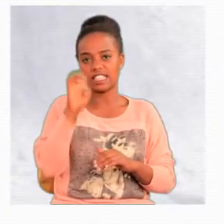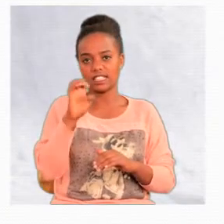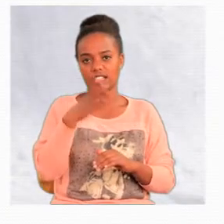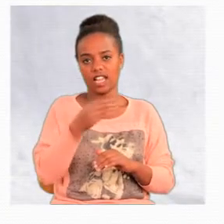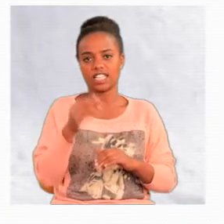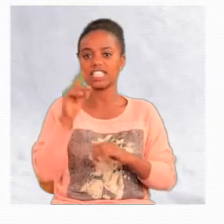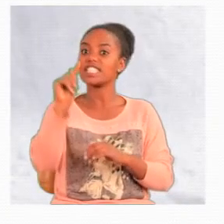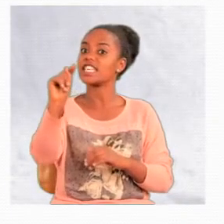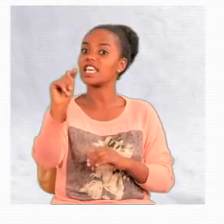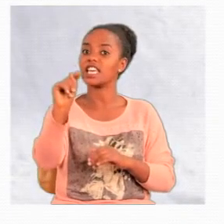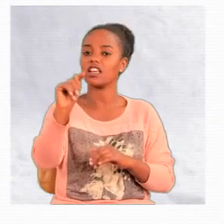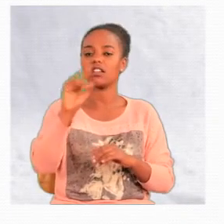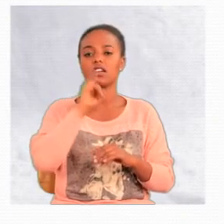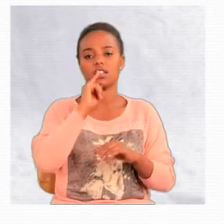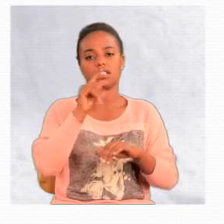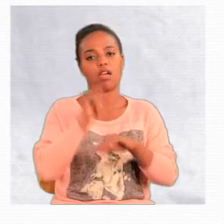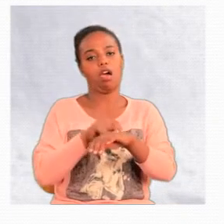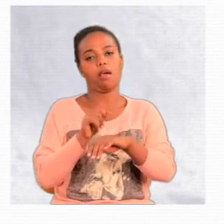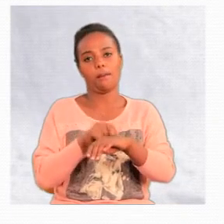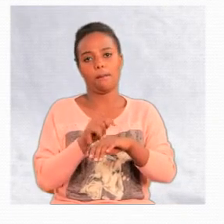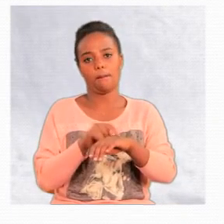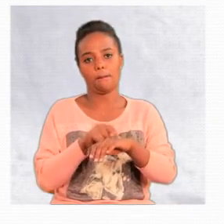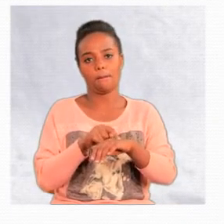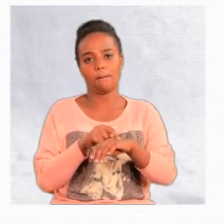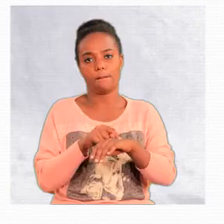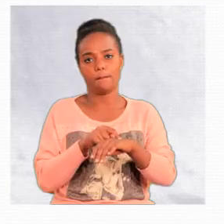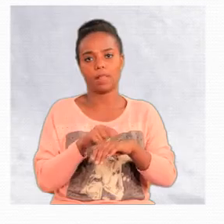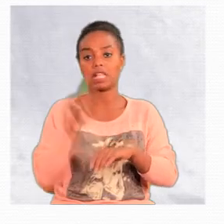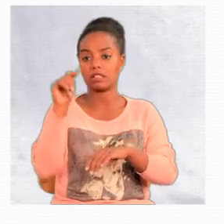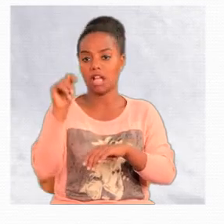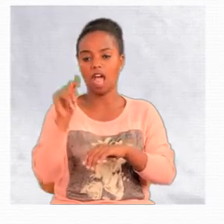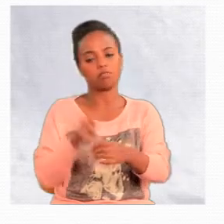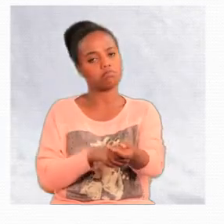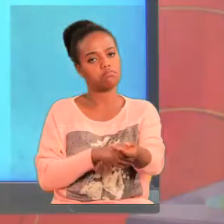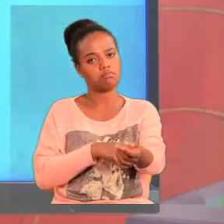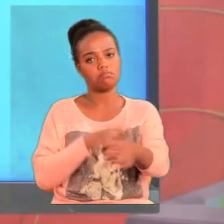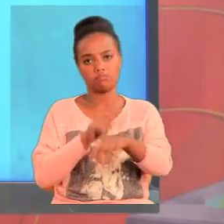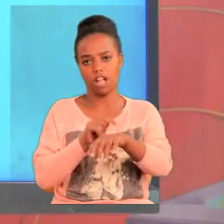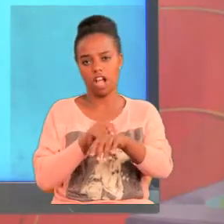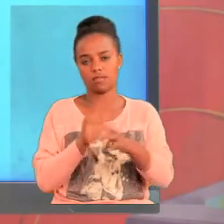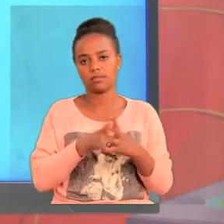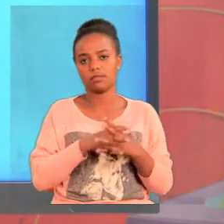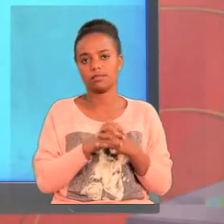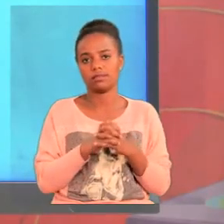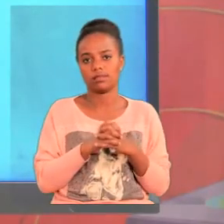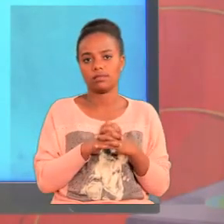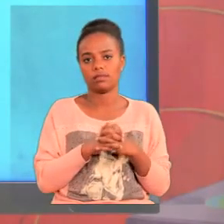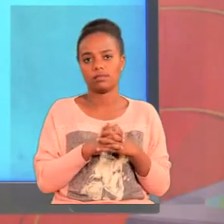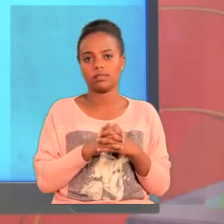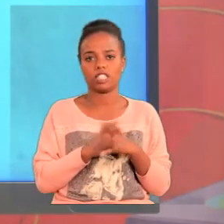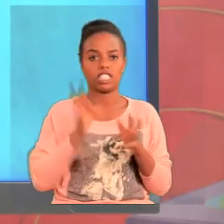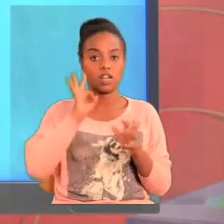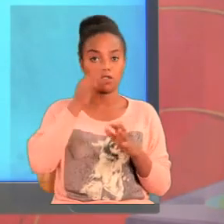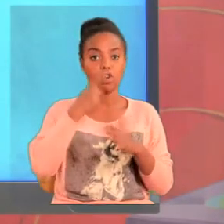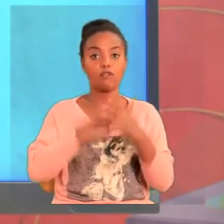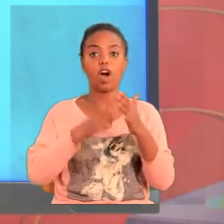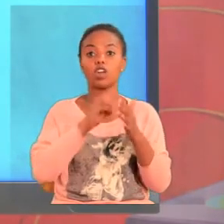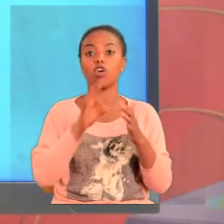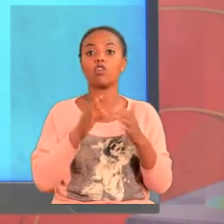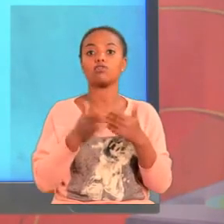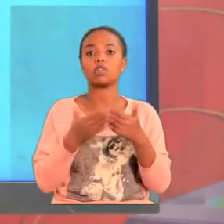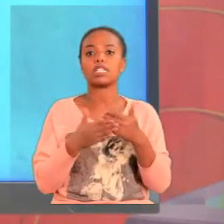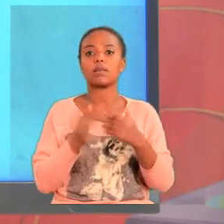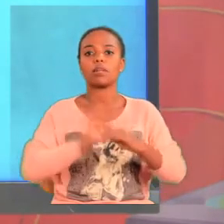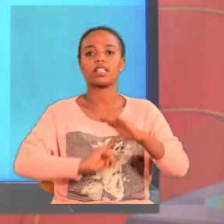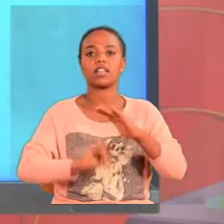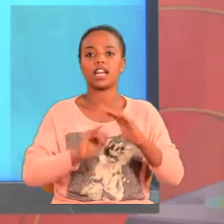and T is the time length in which the loan is given. Okay, and the future value of simple interest